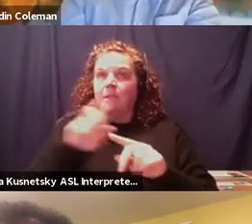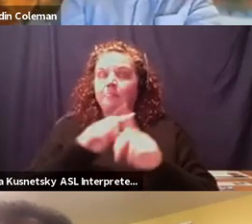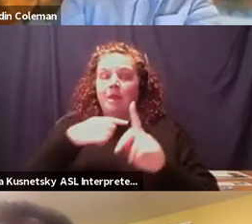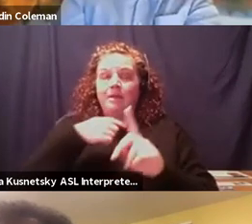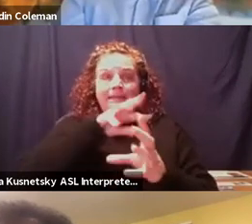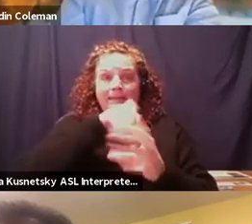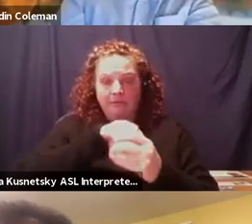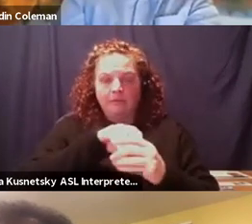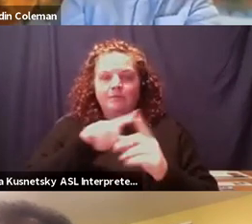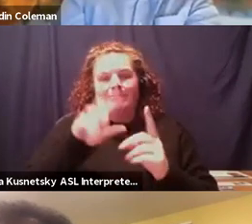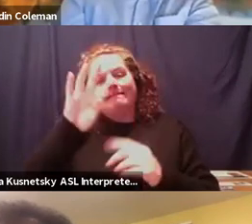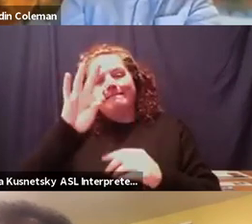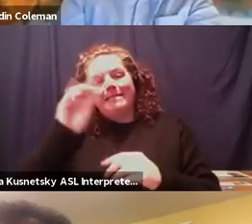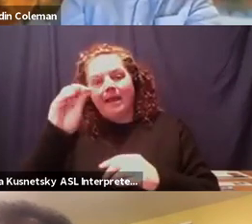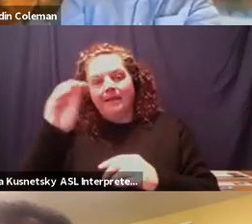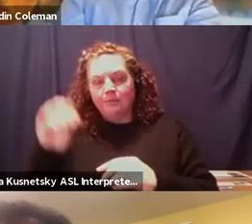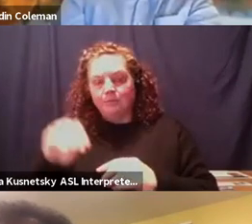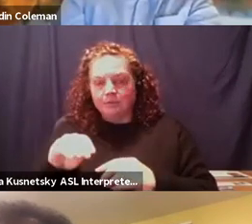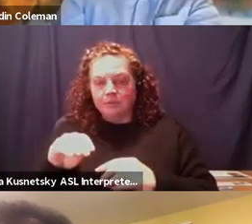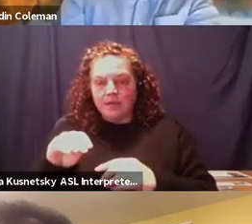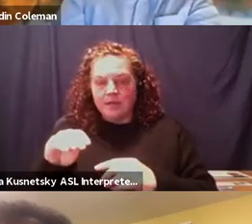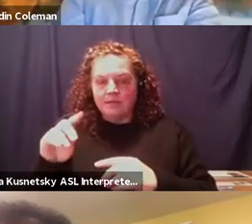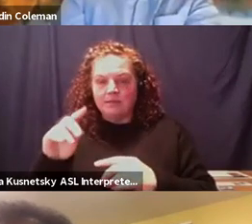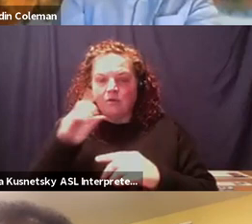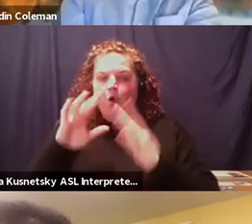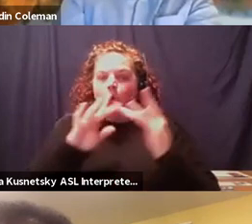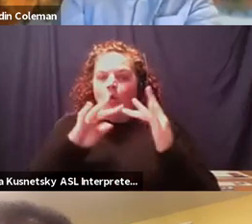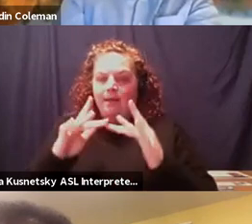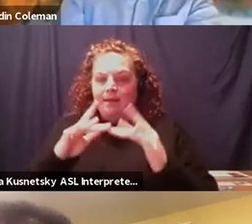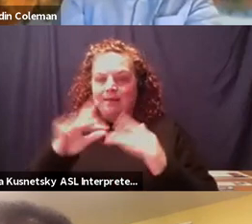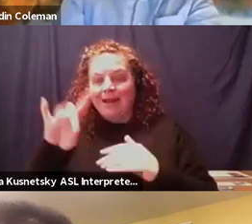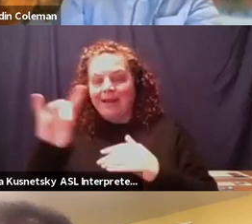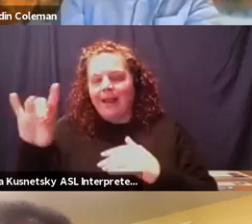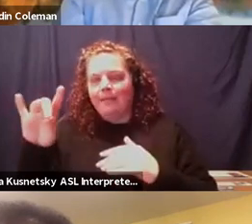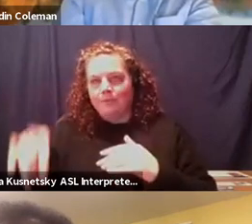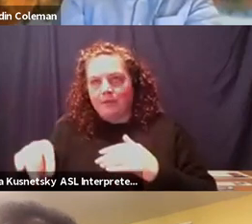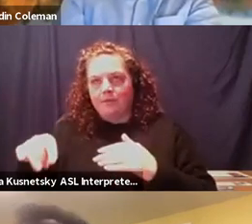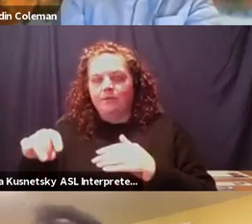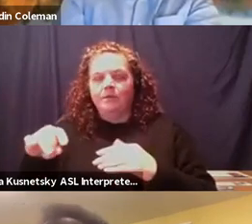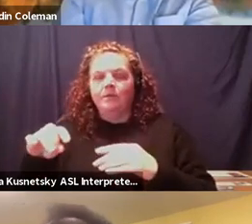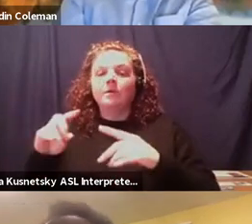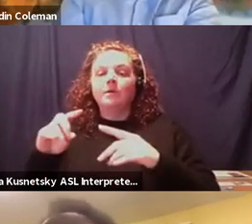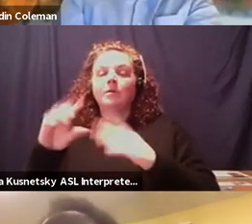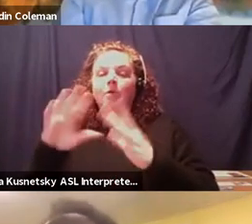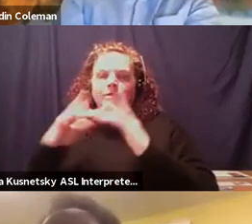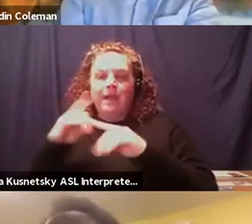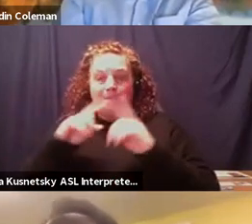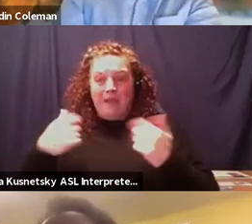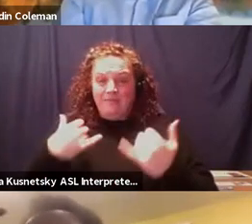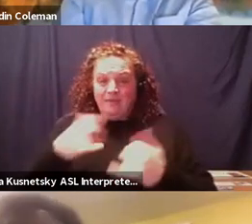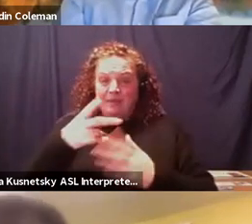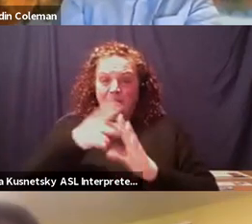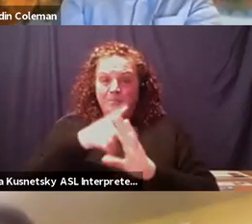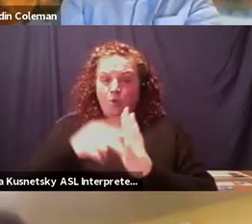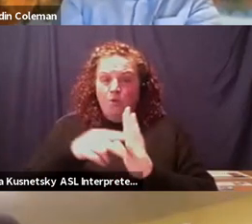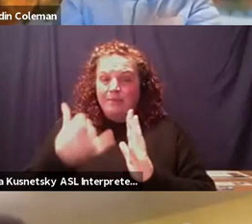daily attendance, and 88% online engagement. But what we showed you here with the panorama is those